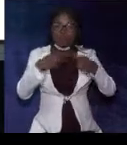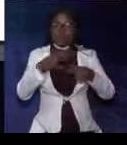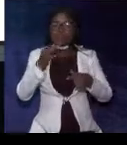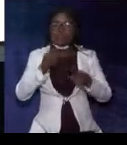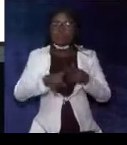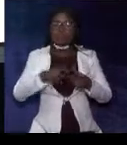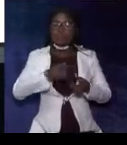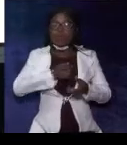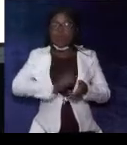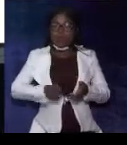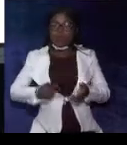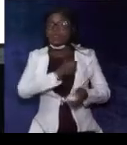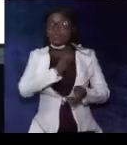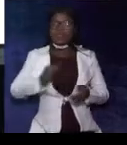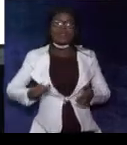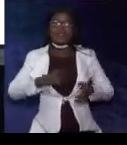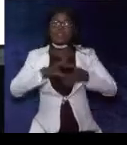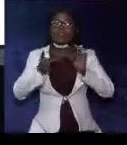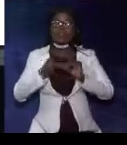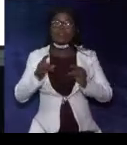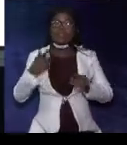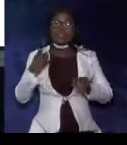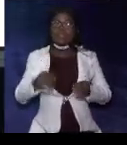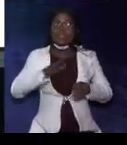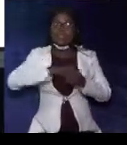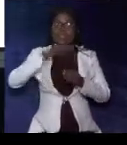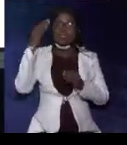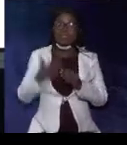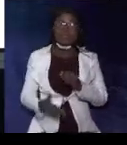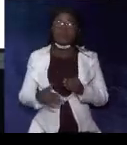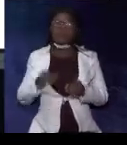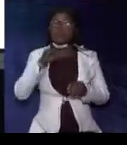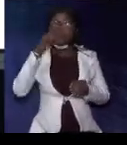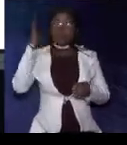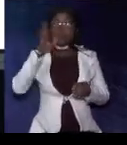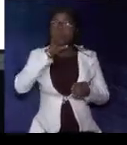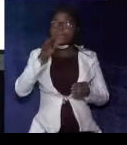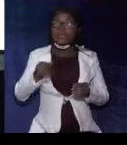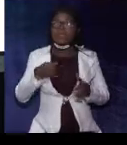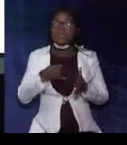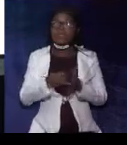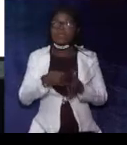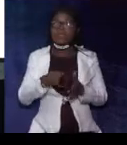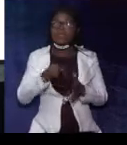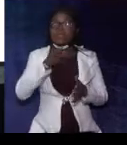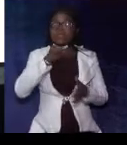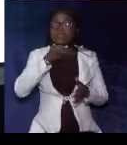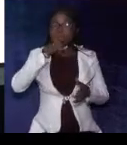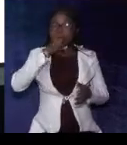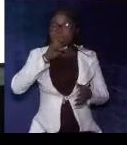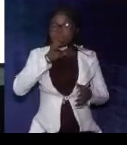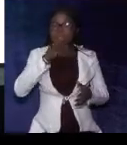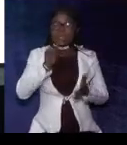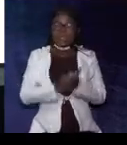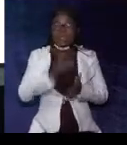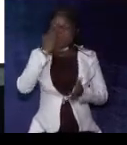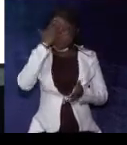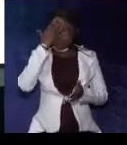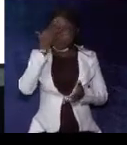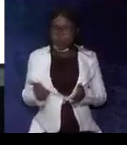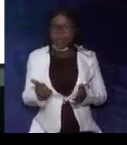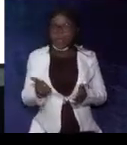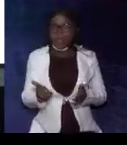a story. And the conclusion of that story is, it must be, that is why it is not good to